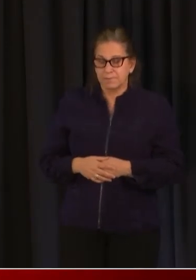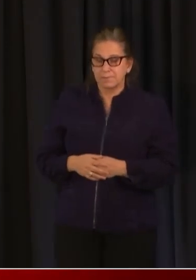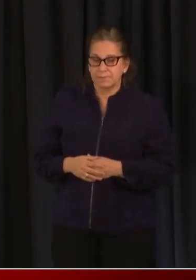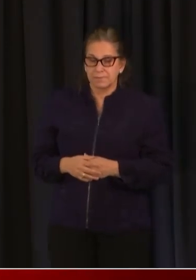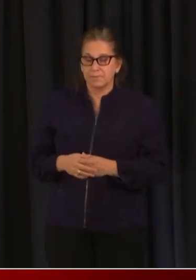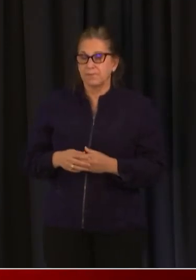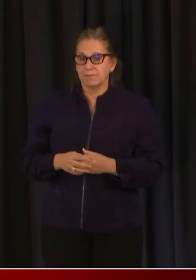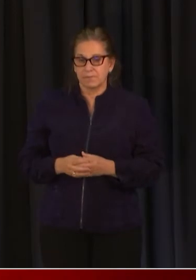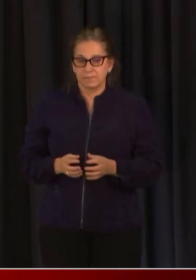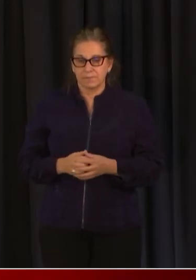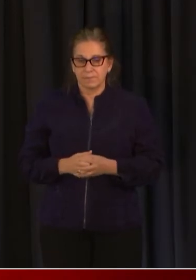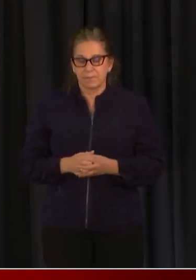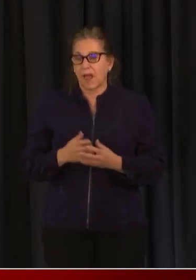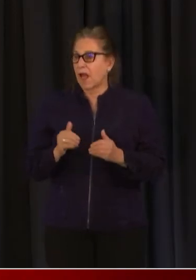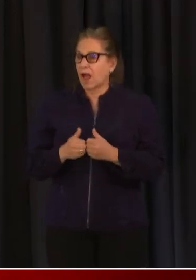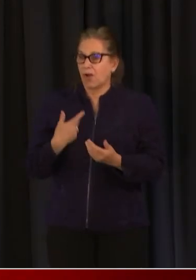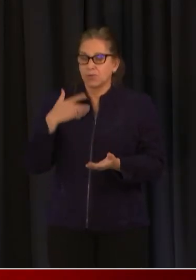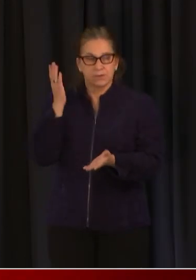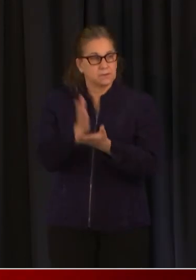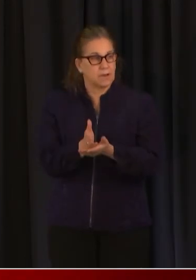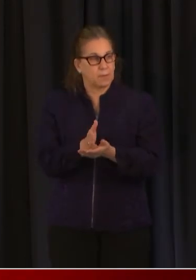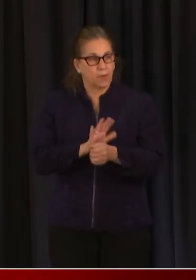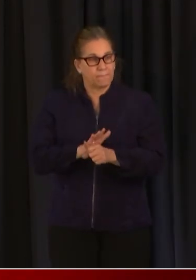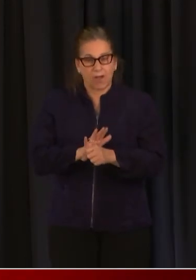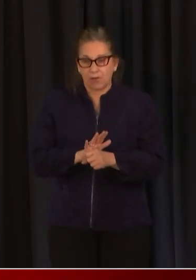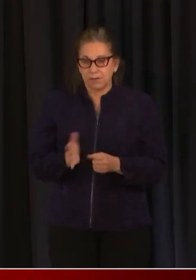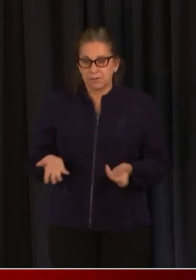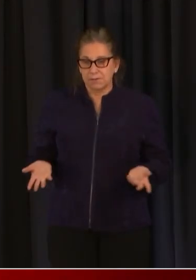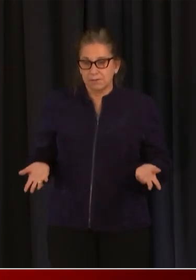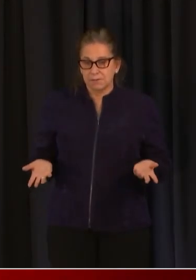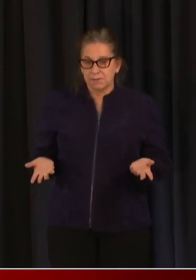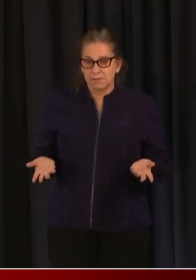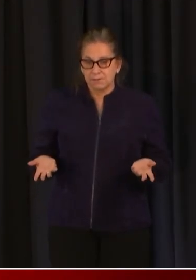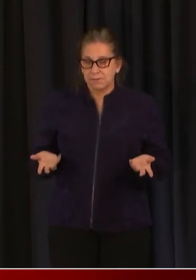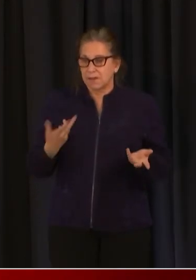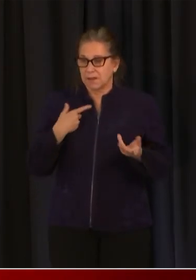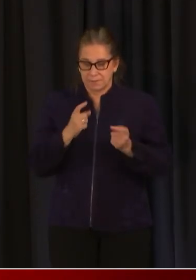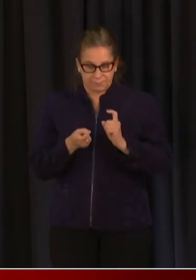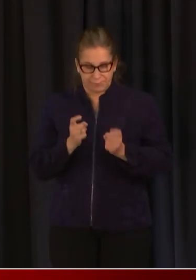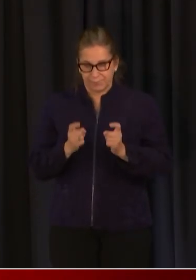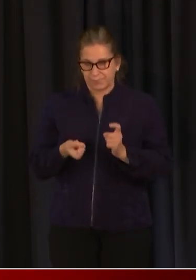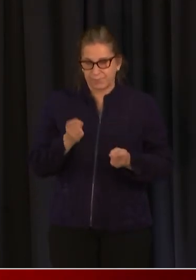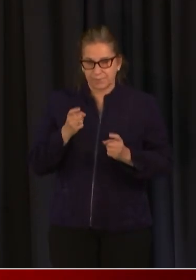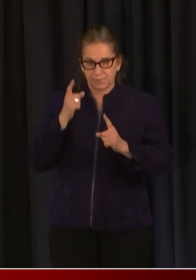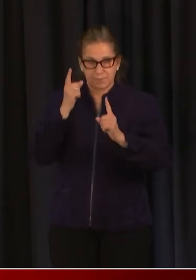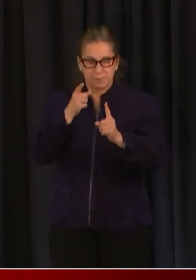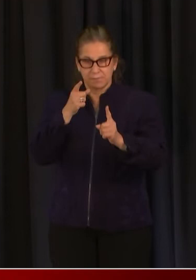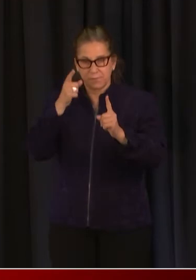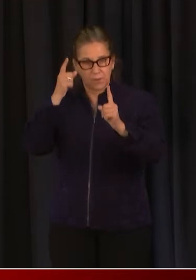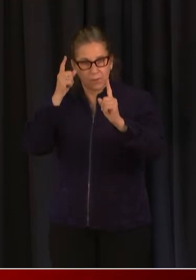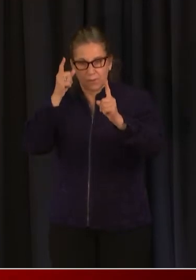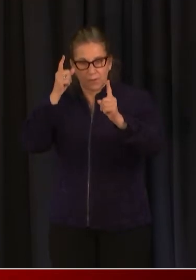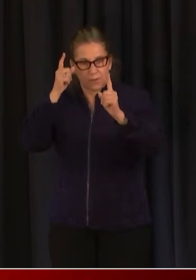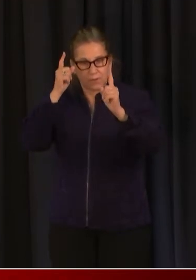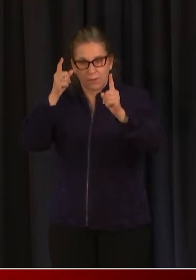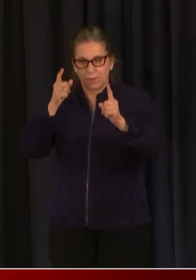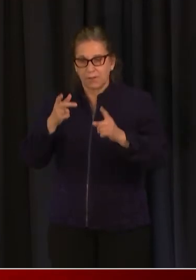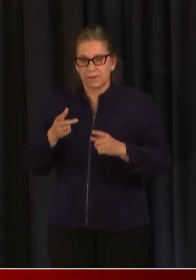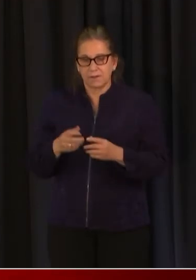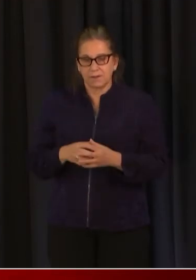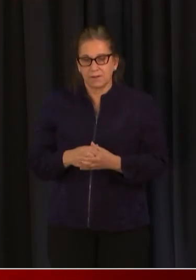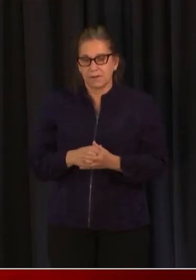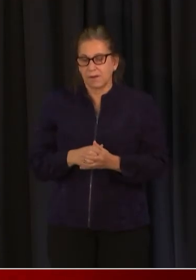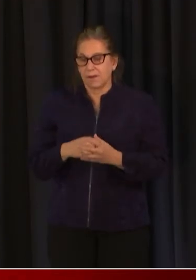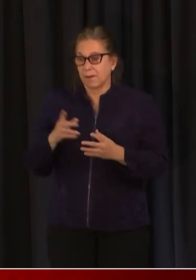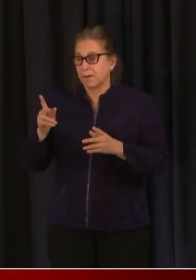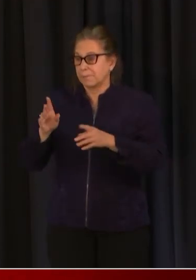people vaccinated. Little tweaks here and there, yes, they can accommodate an industry need,